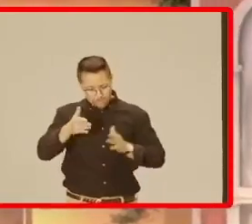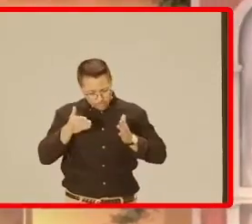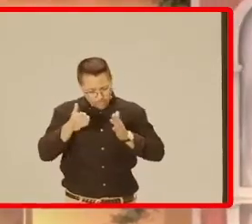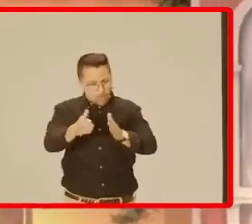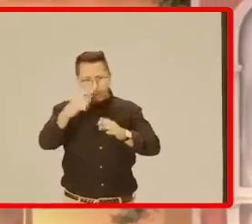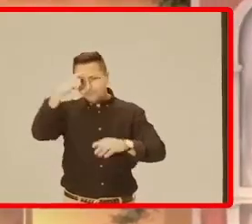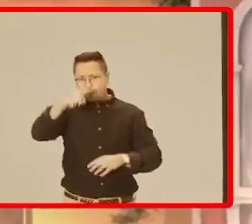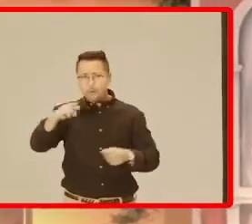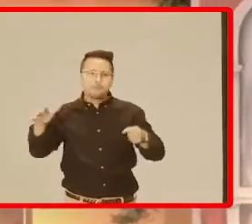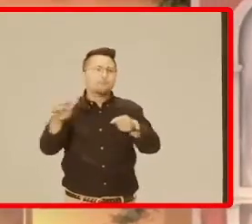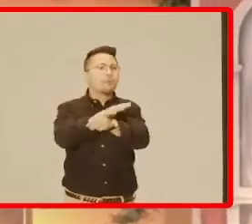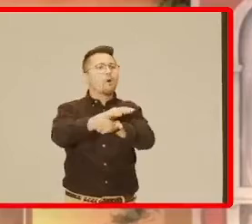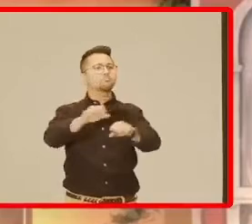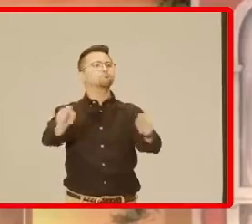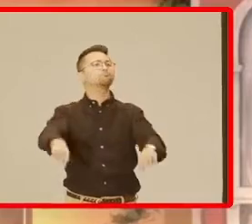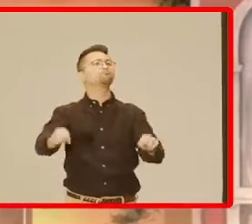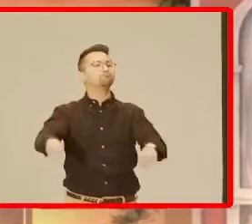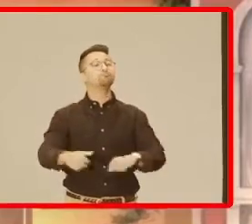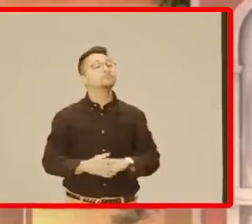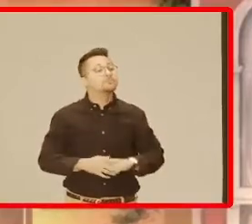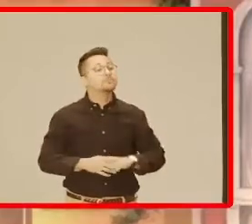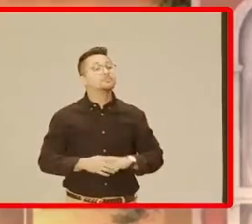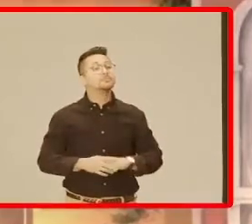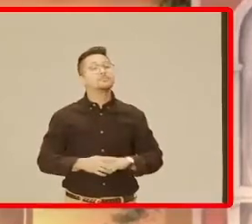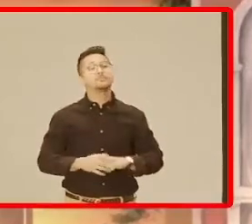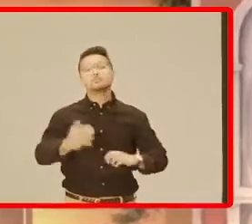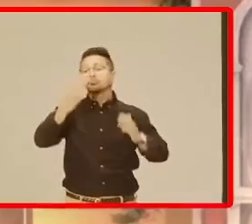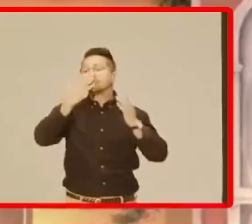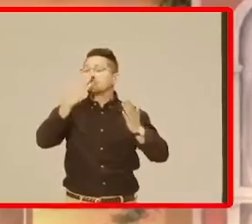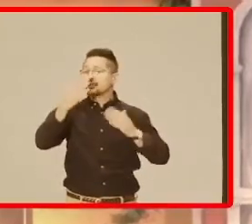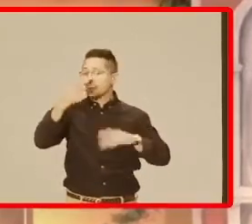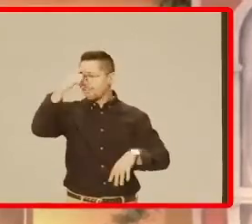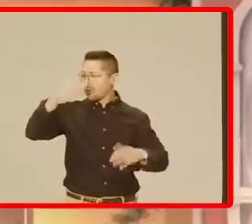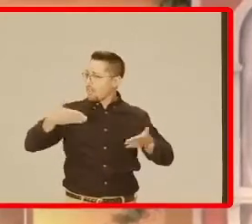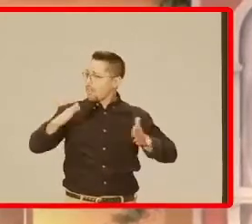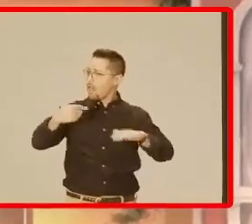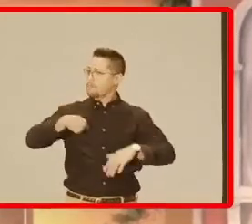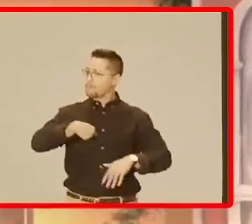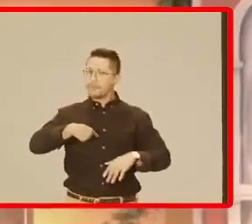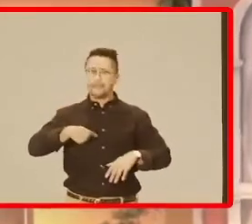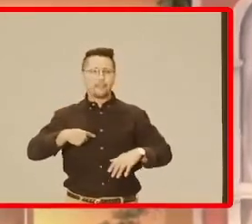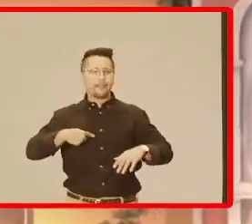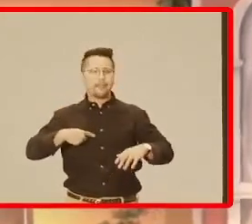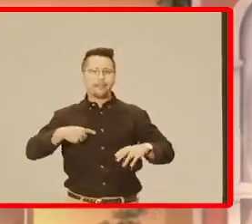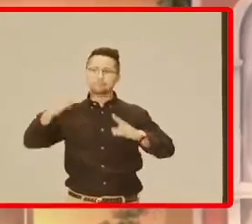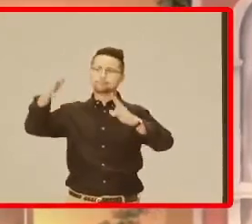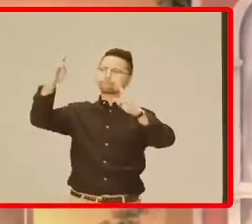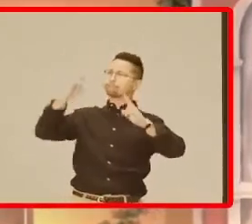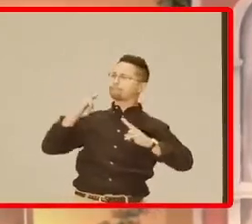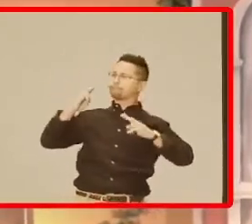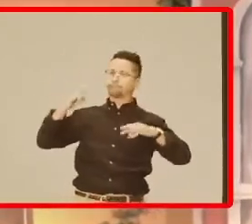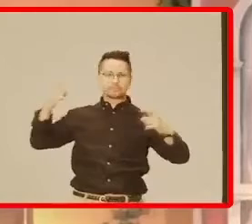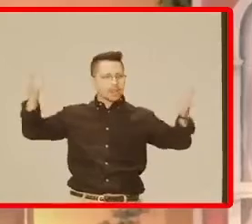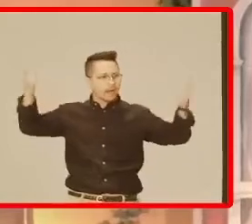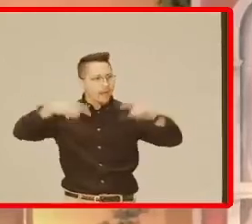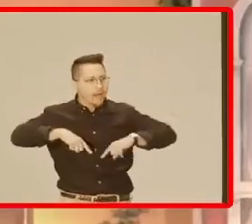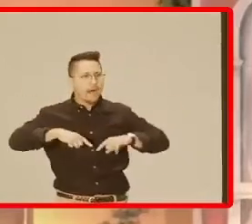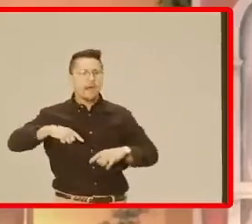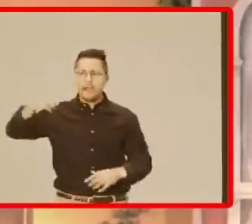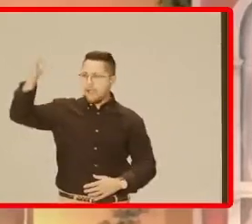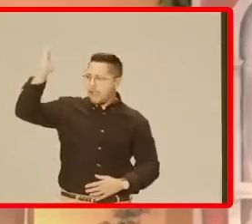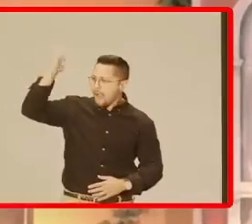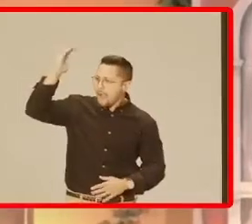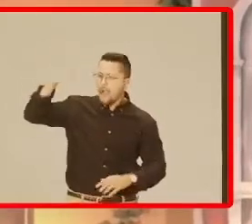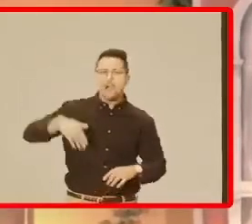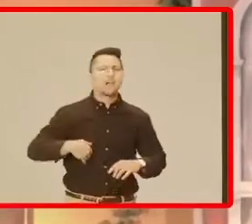potential. Thank you for giving me this opportunity. Cooperation,